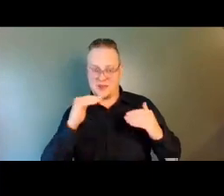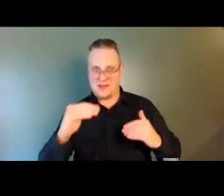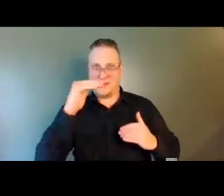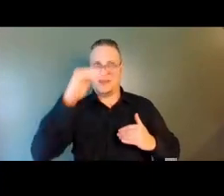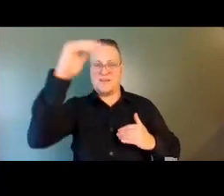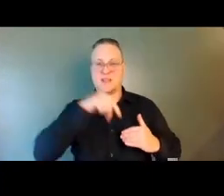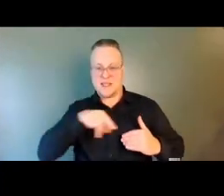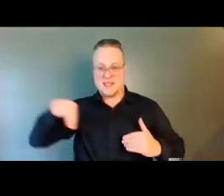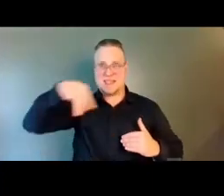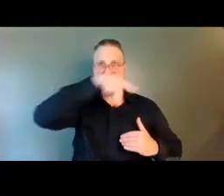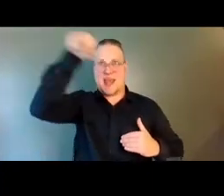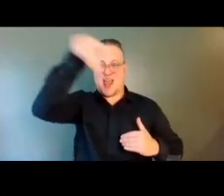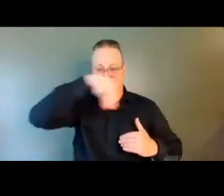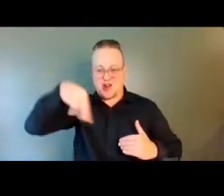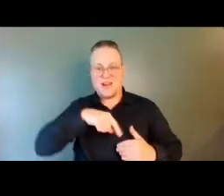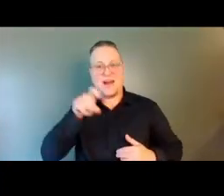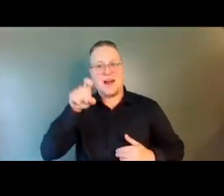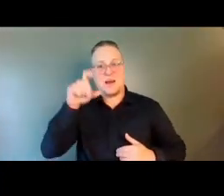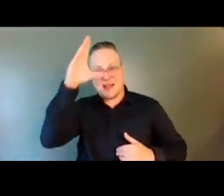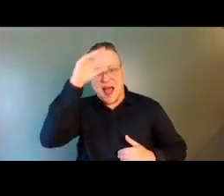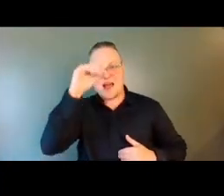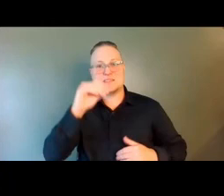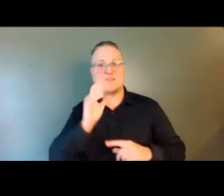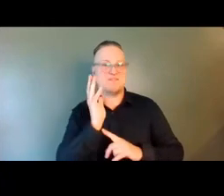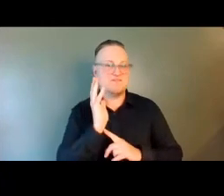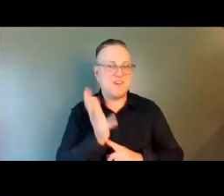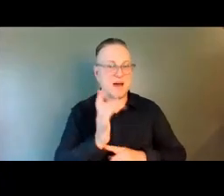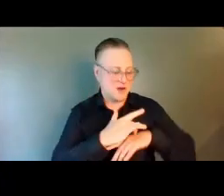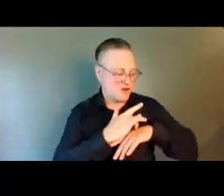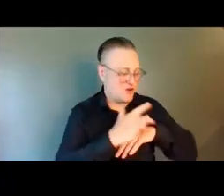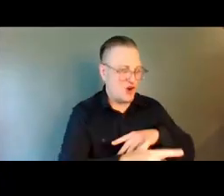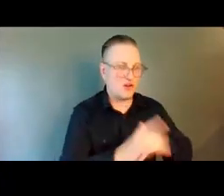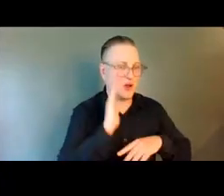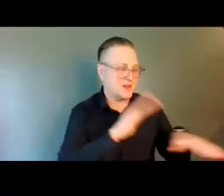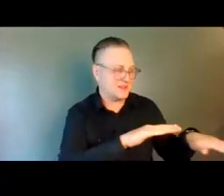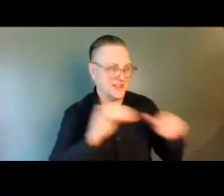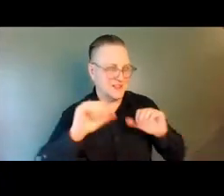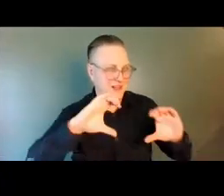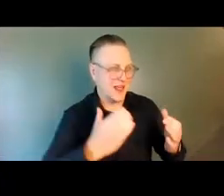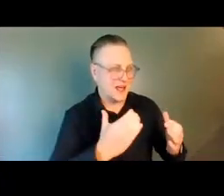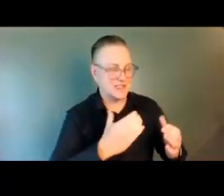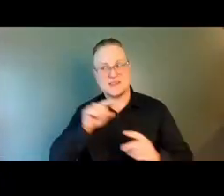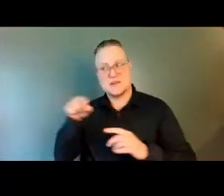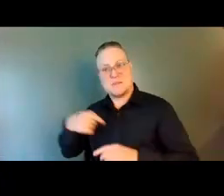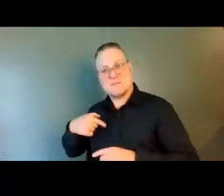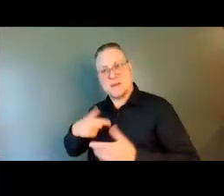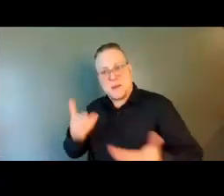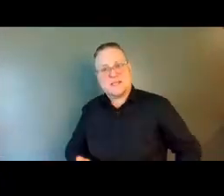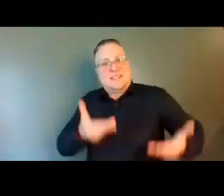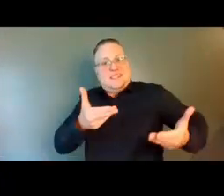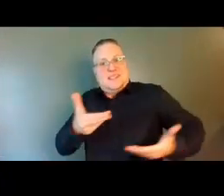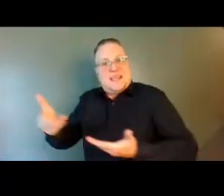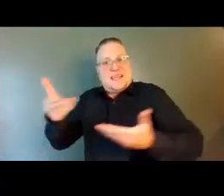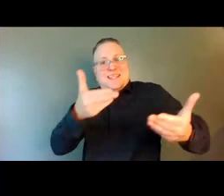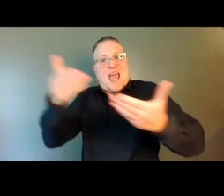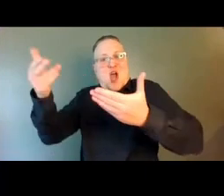levels high. So the guys in my class would get out 5 minutes early from class to take me to my next class if